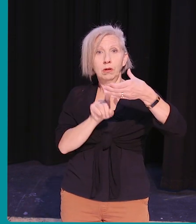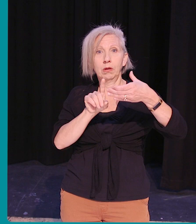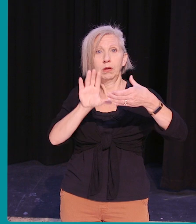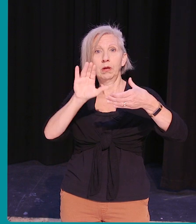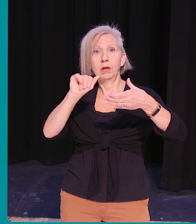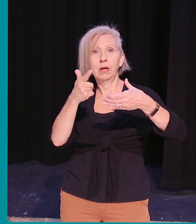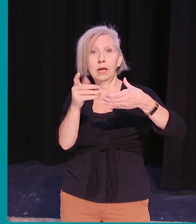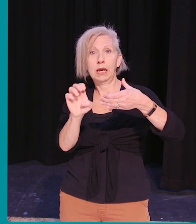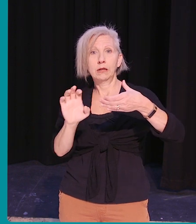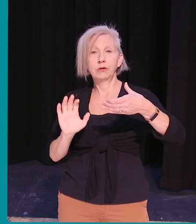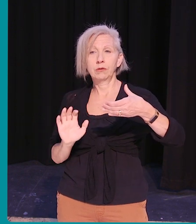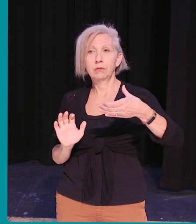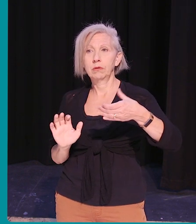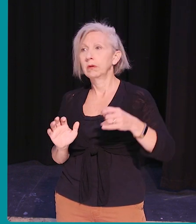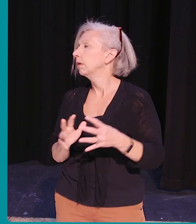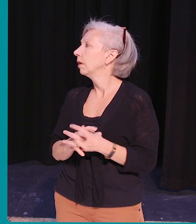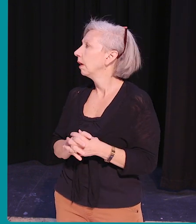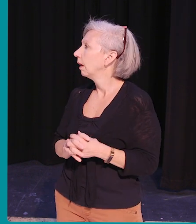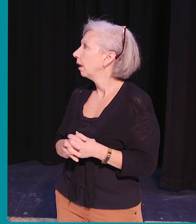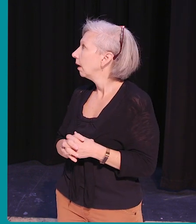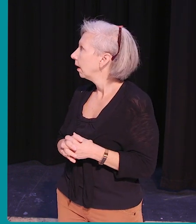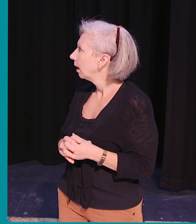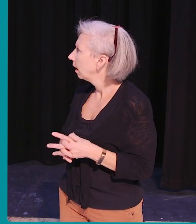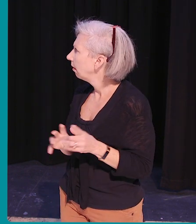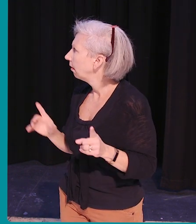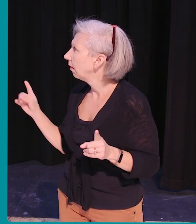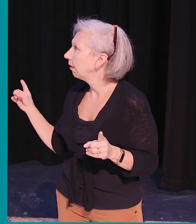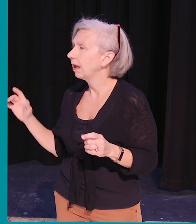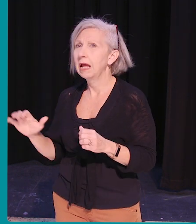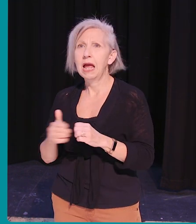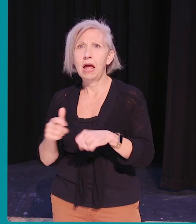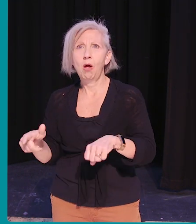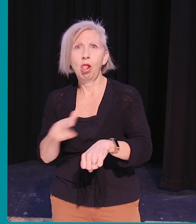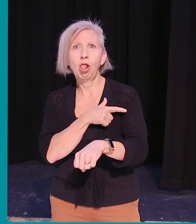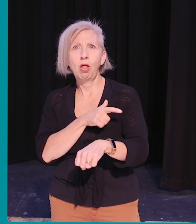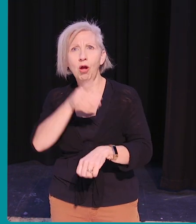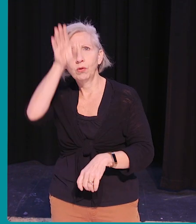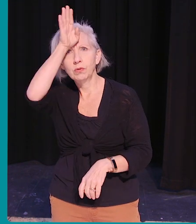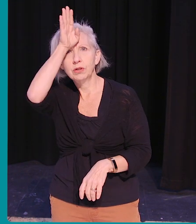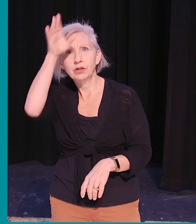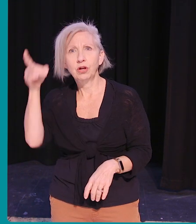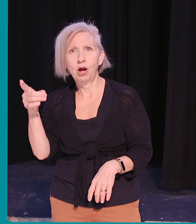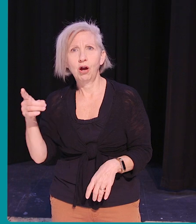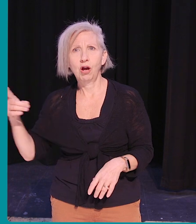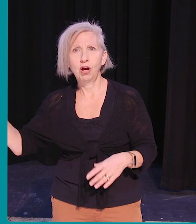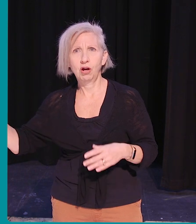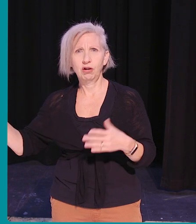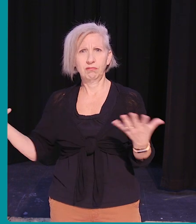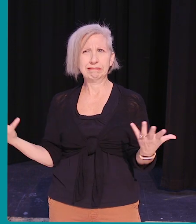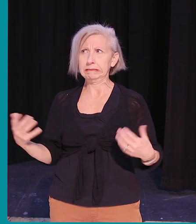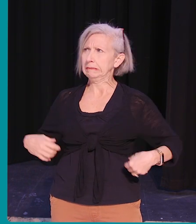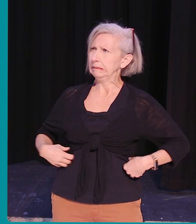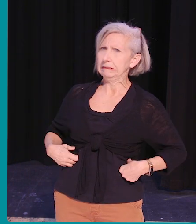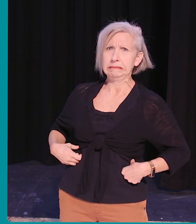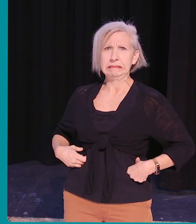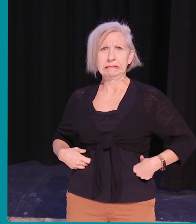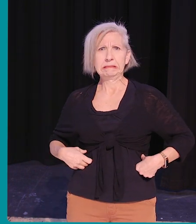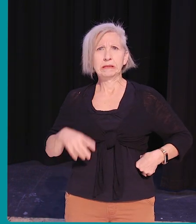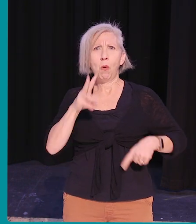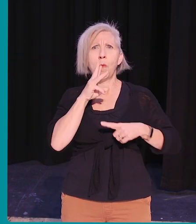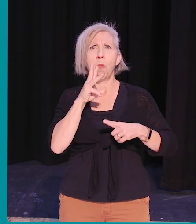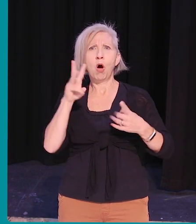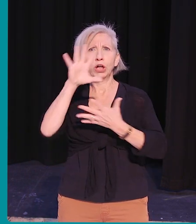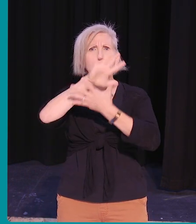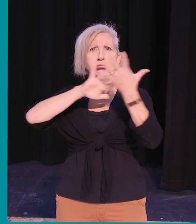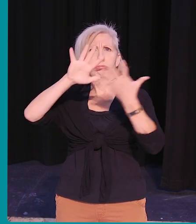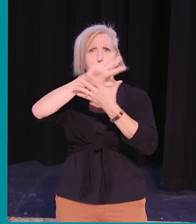shark? Now that's an interesting question, right? Like that shark's moving around, there's no easy reference points, the water is murky, you're in the cage, you can't